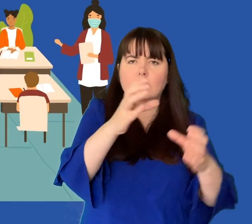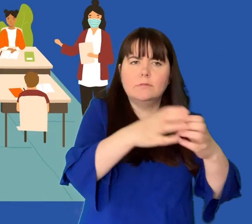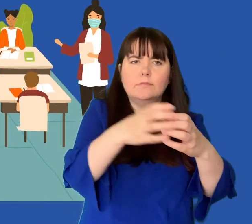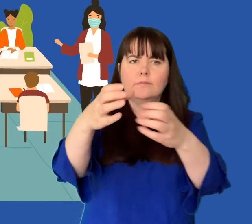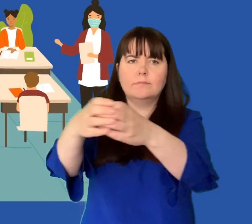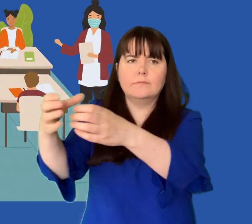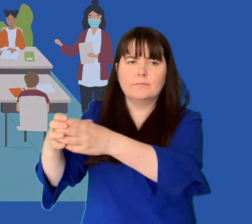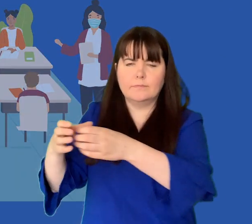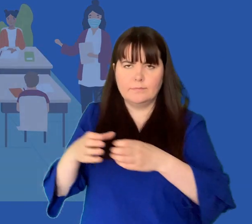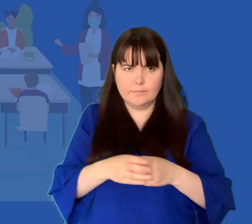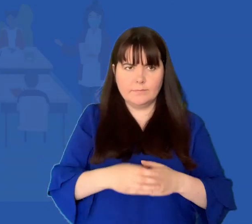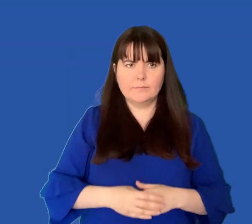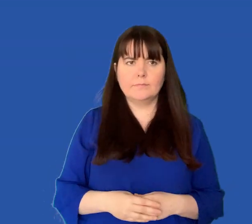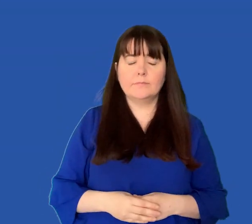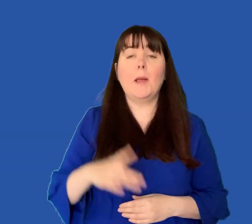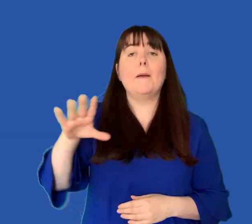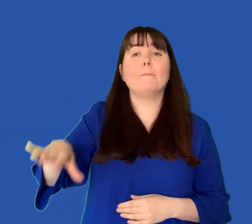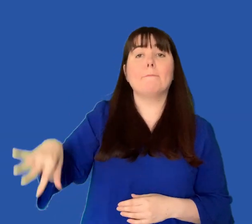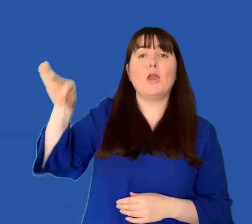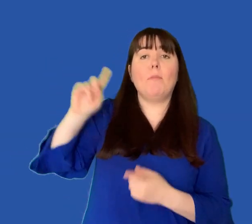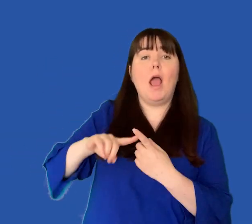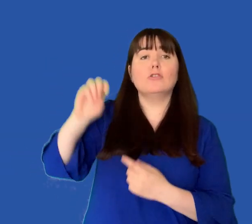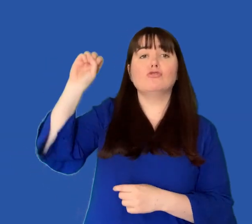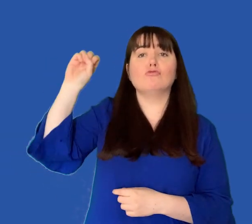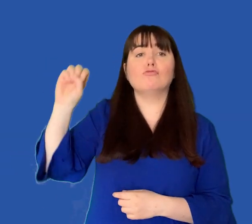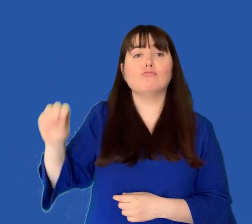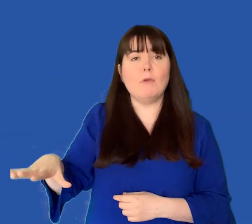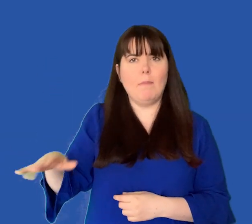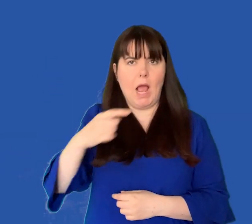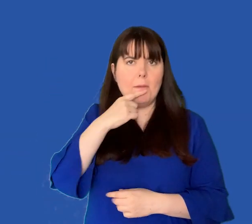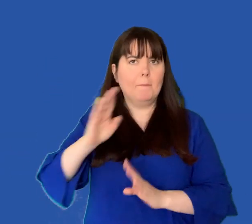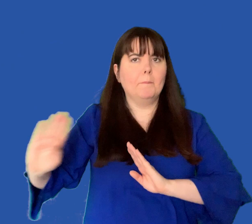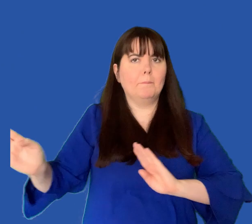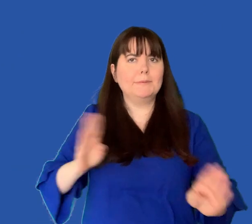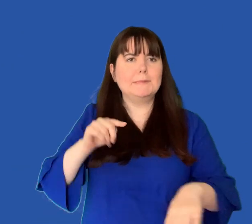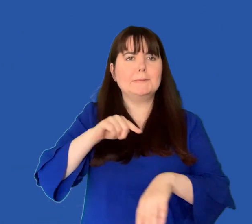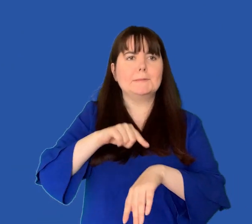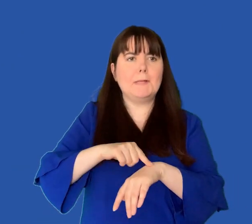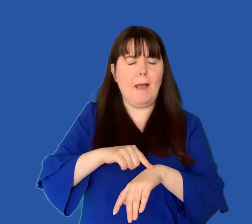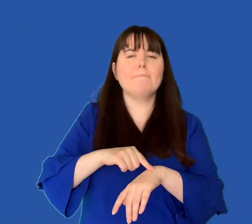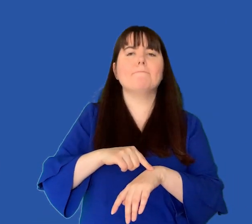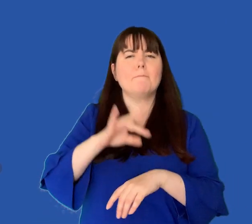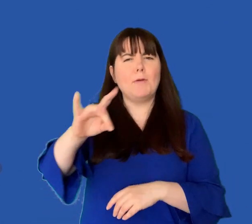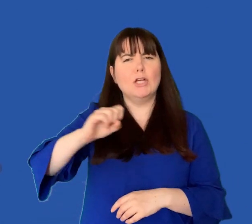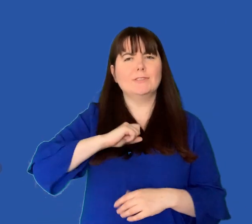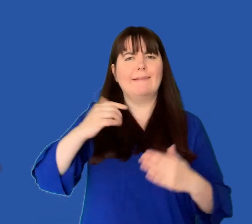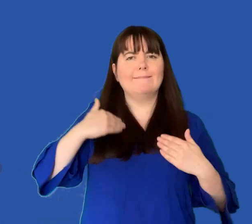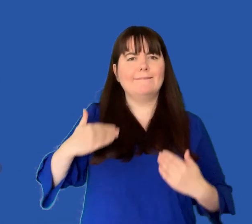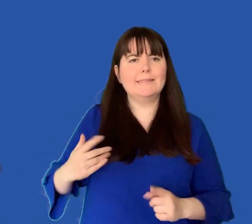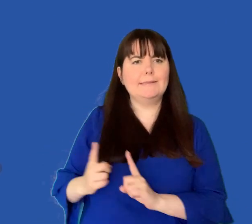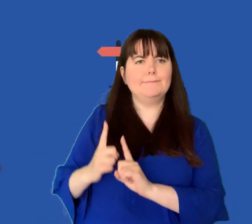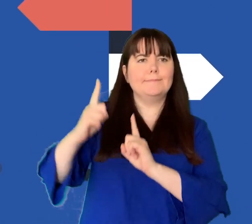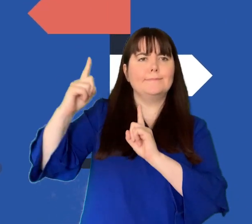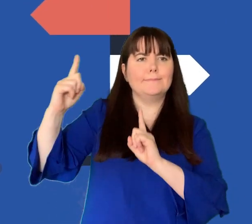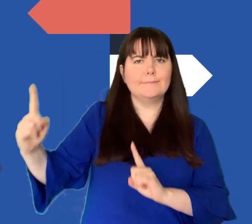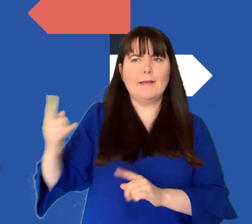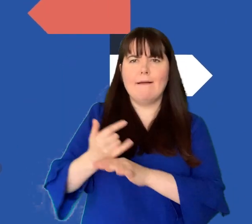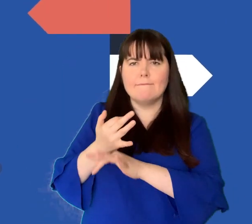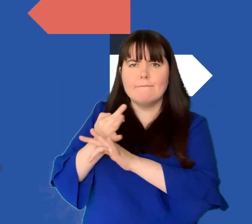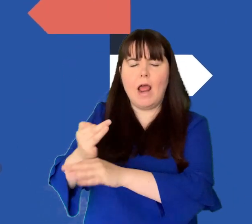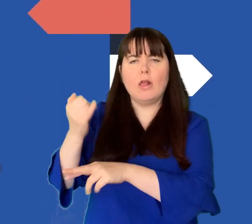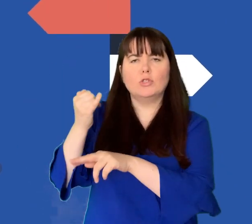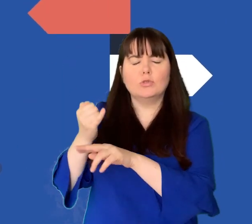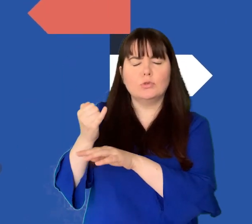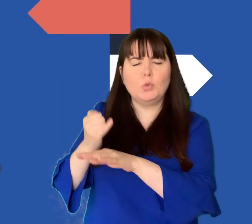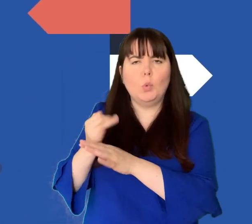class. Pick up and drop off can be a busy time. Please ensure physical distancing by following the school's guidance on when